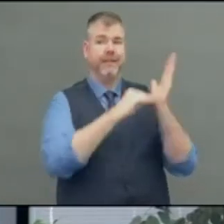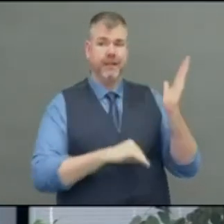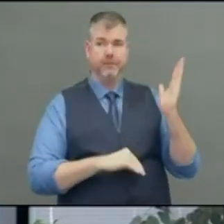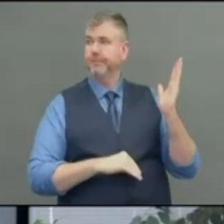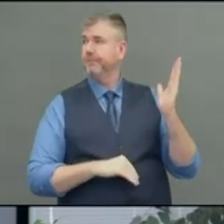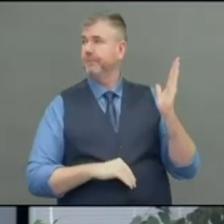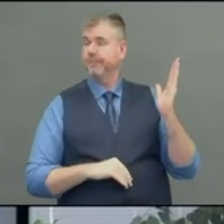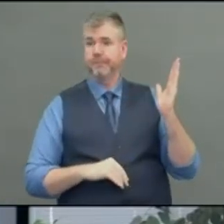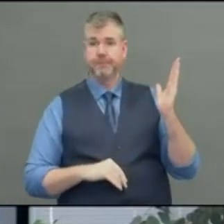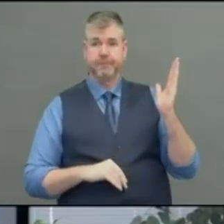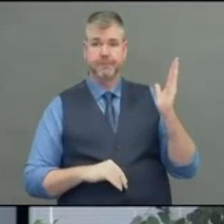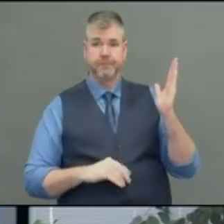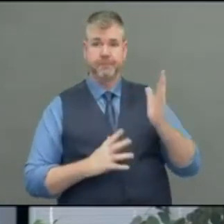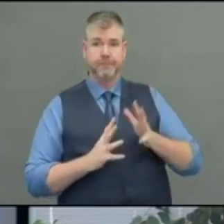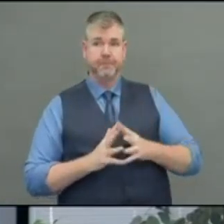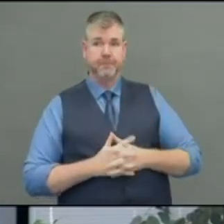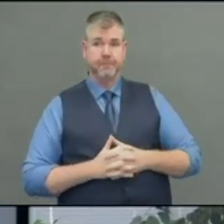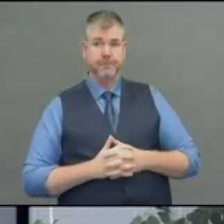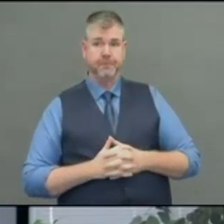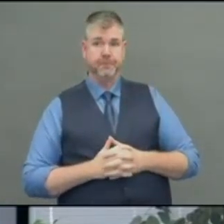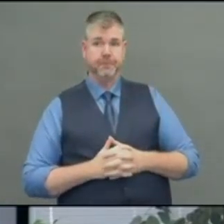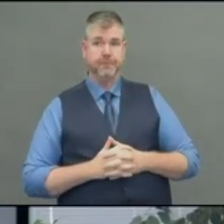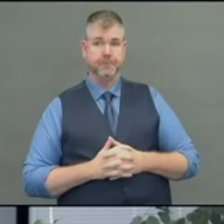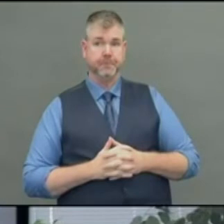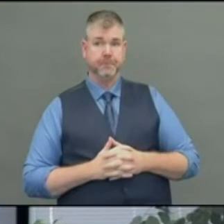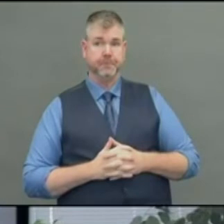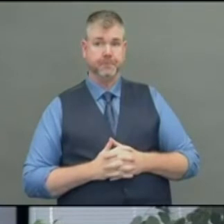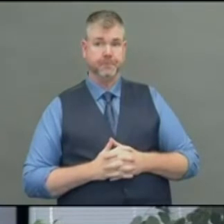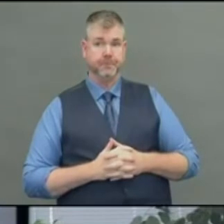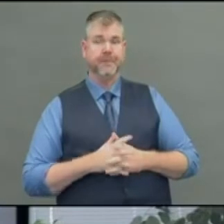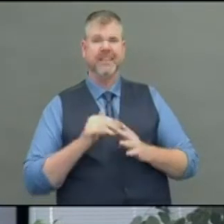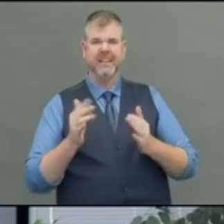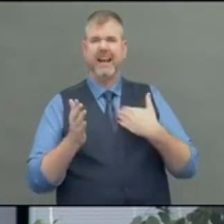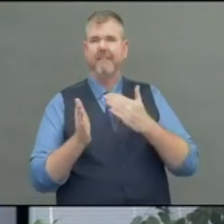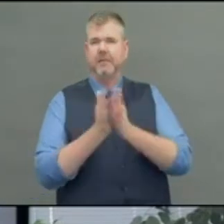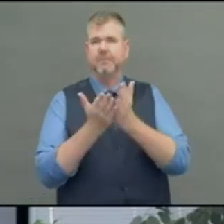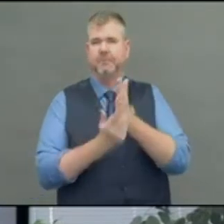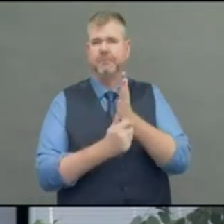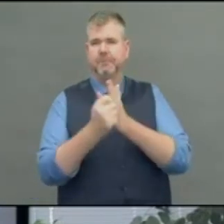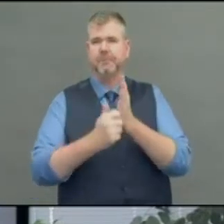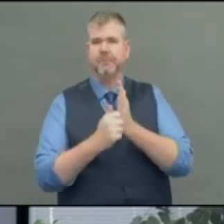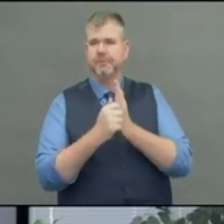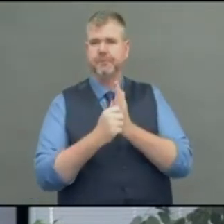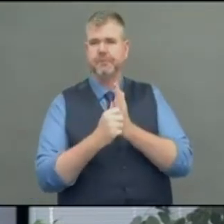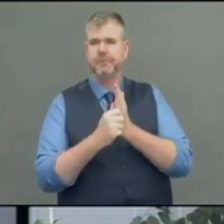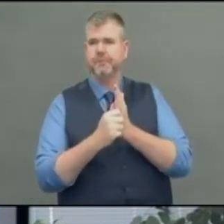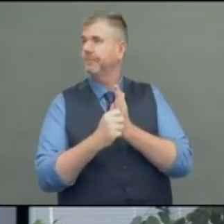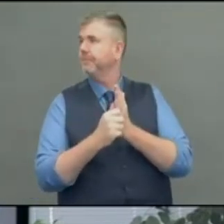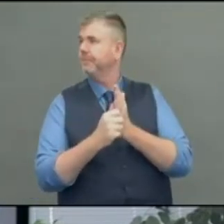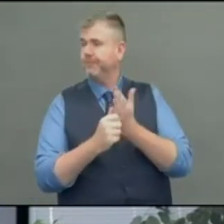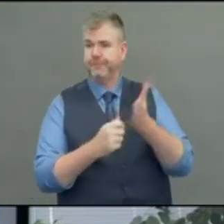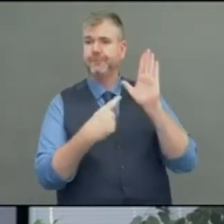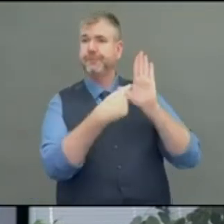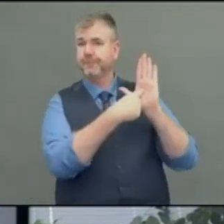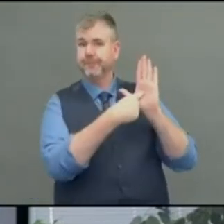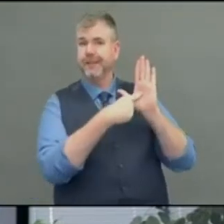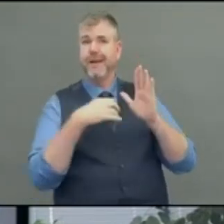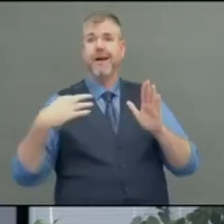is. So there's applications that we offer, because your doctor has to